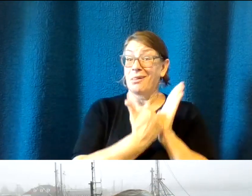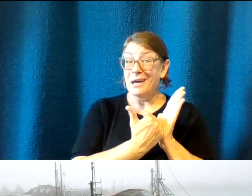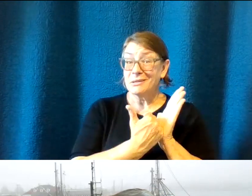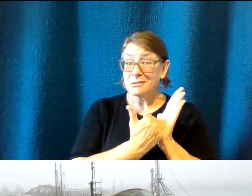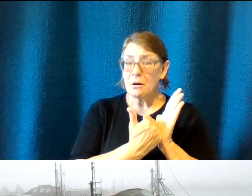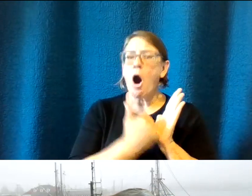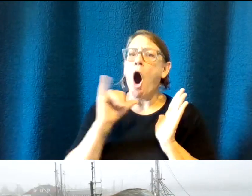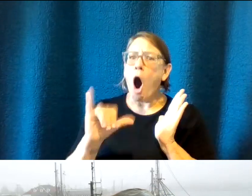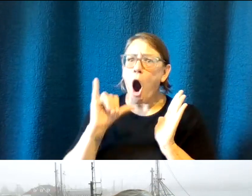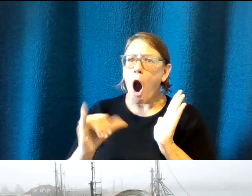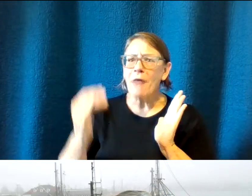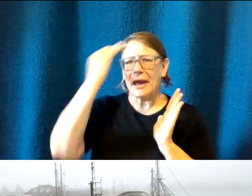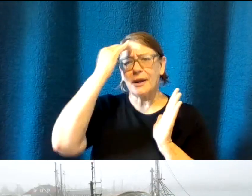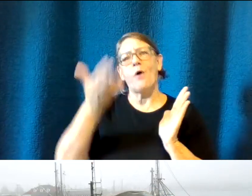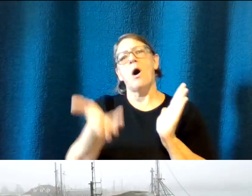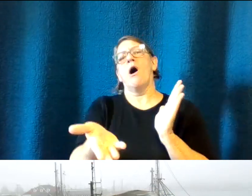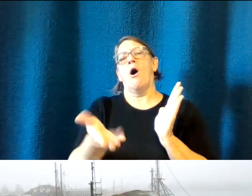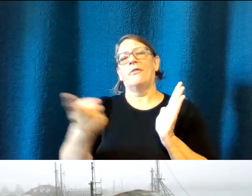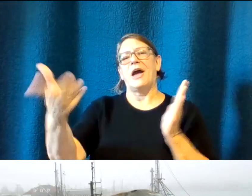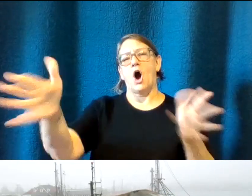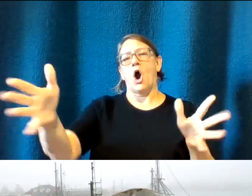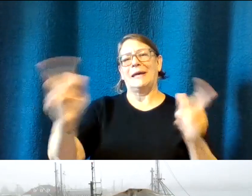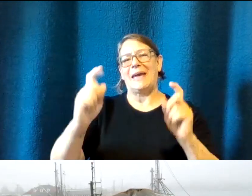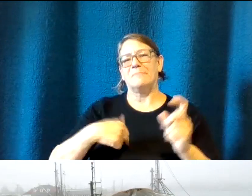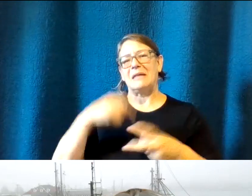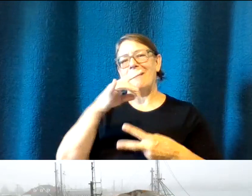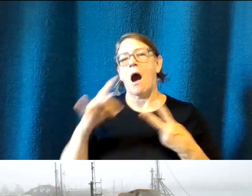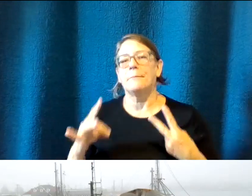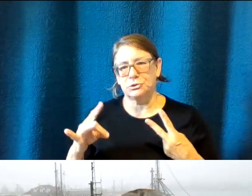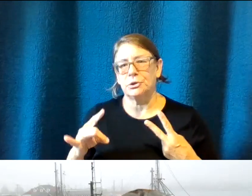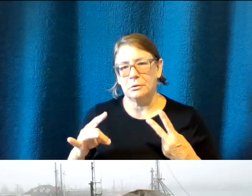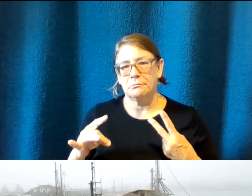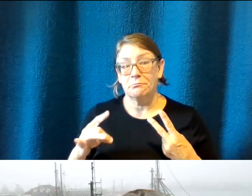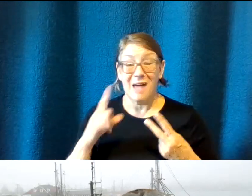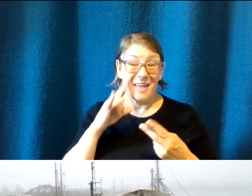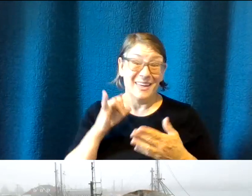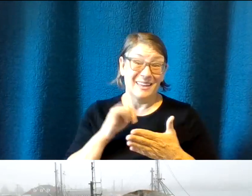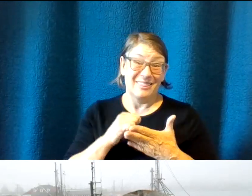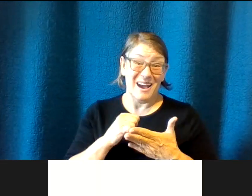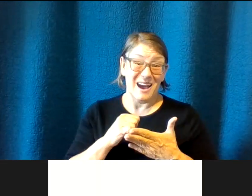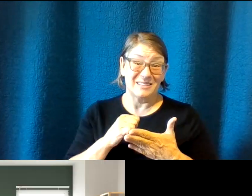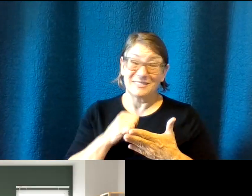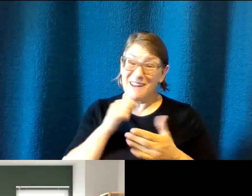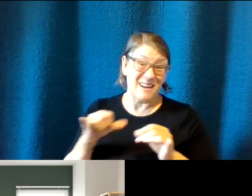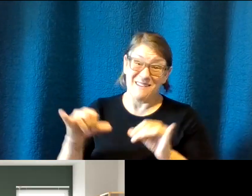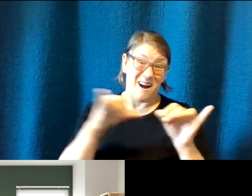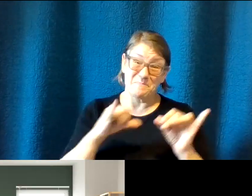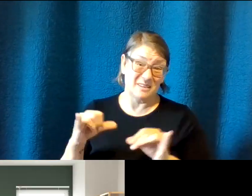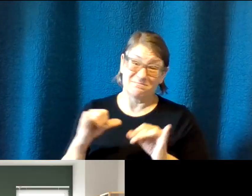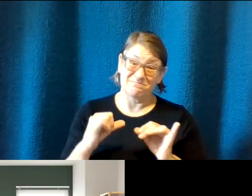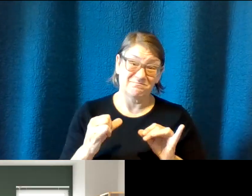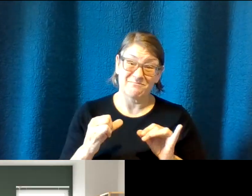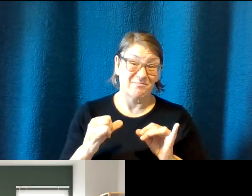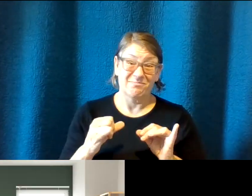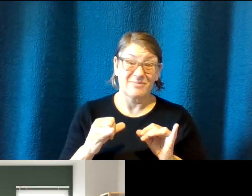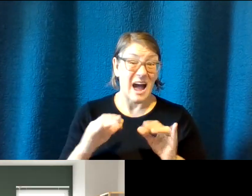know, oh my gosh, look, that's an option. So again, I think that's not commonly, like I said, I did not see it